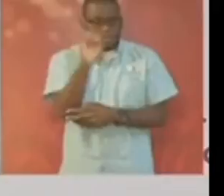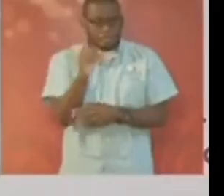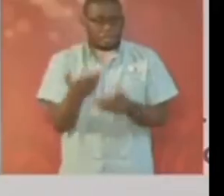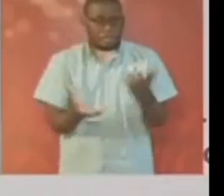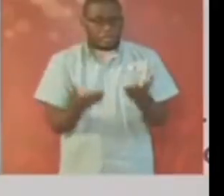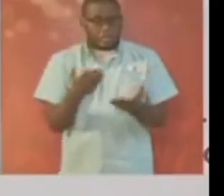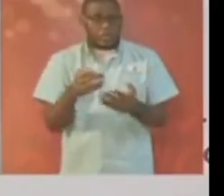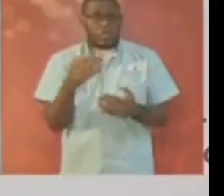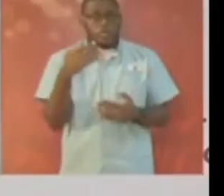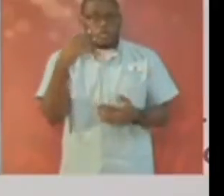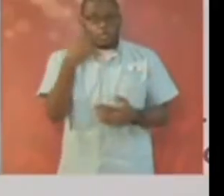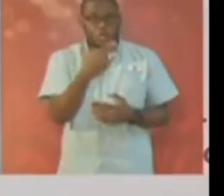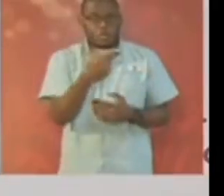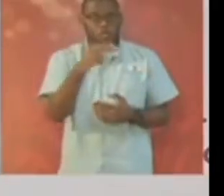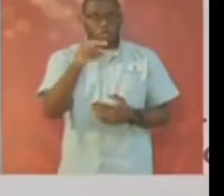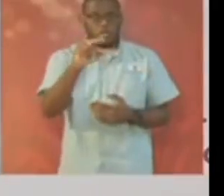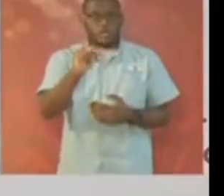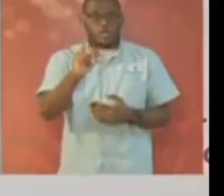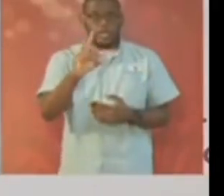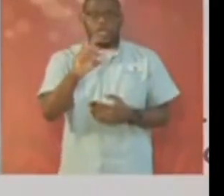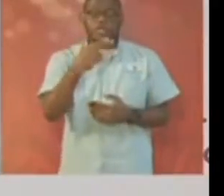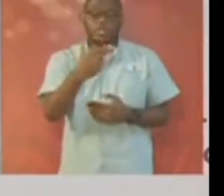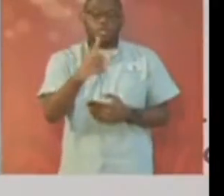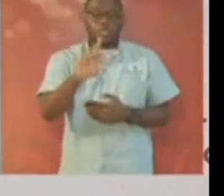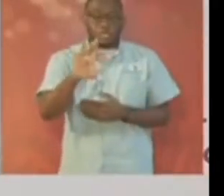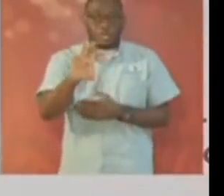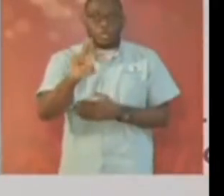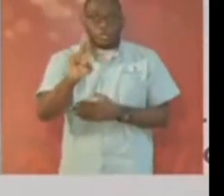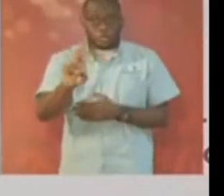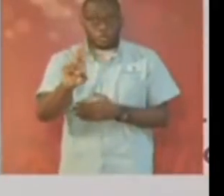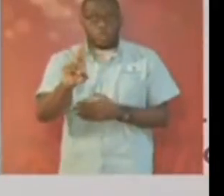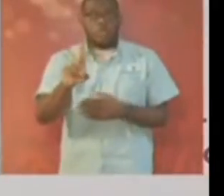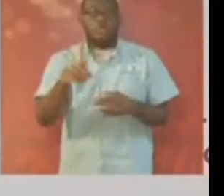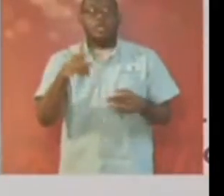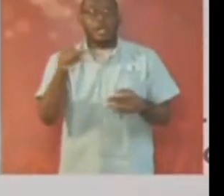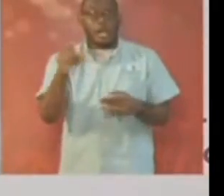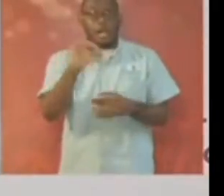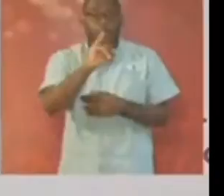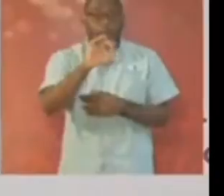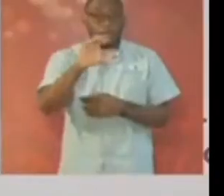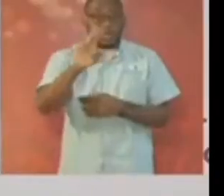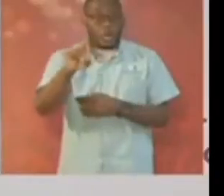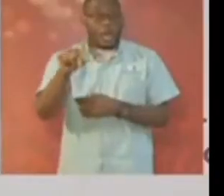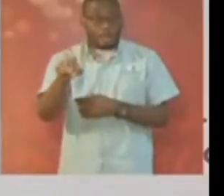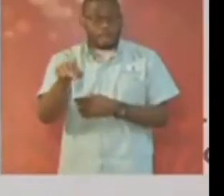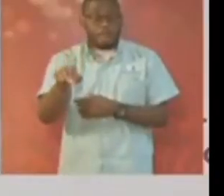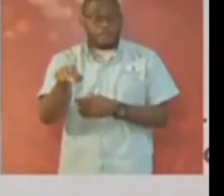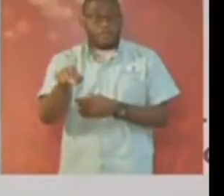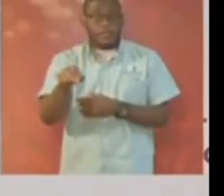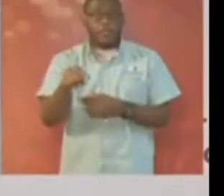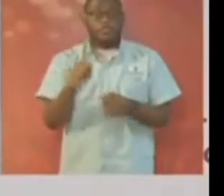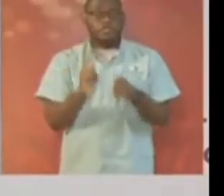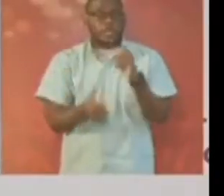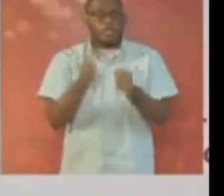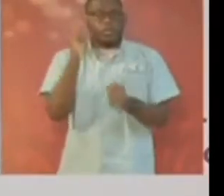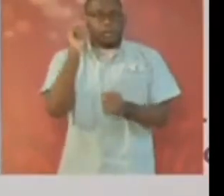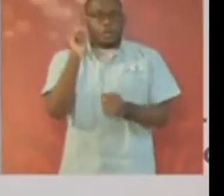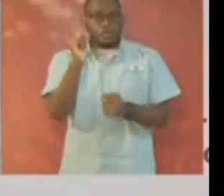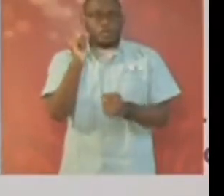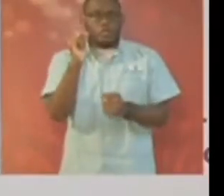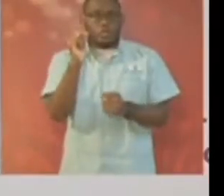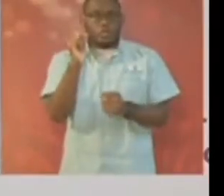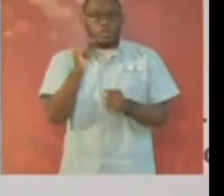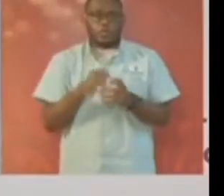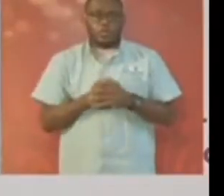care and 5% for ICU level care. In Trinidad and Tobago and in the parallel healthcare system, our